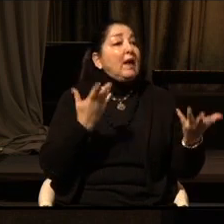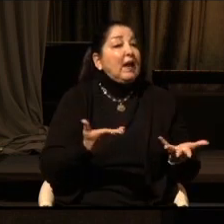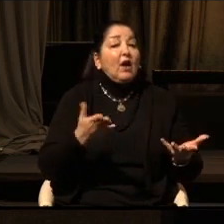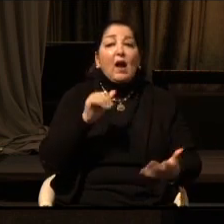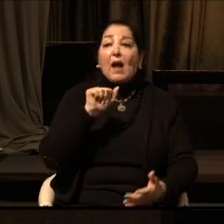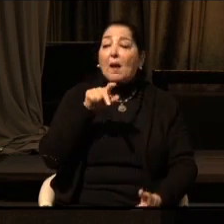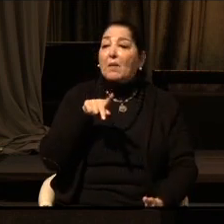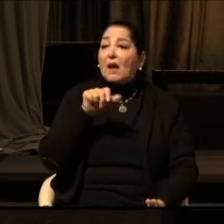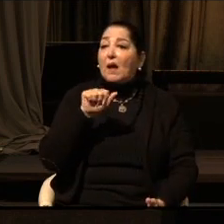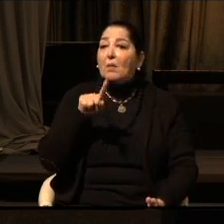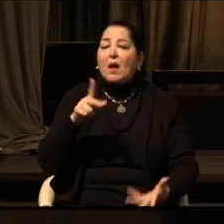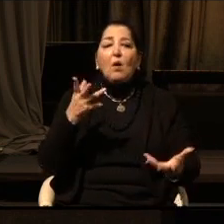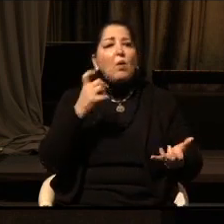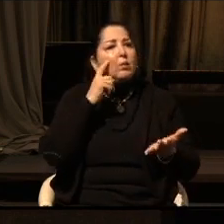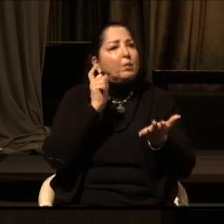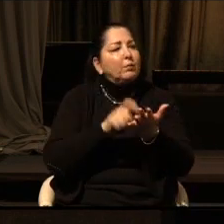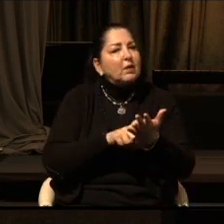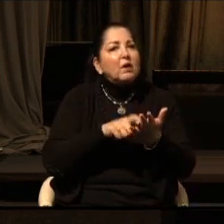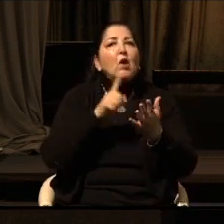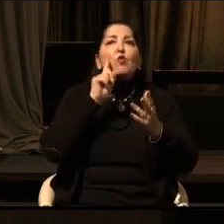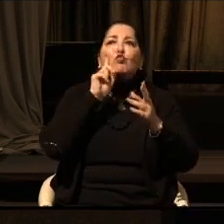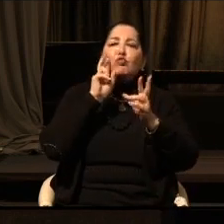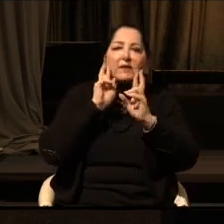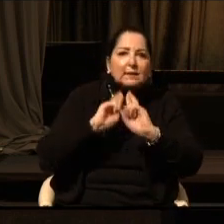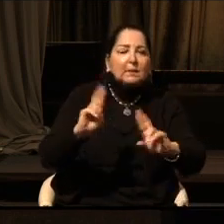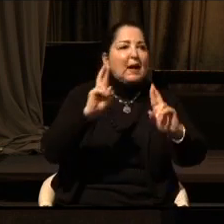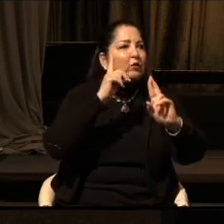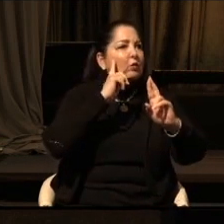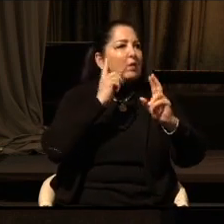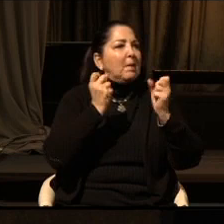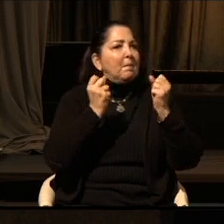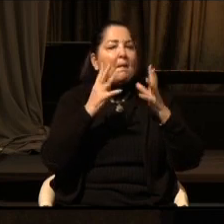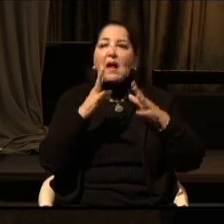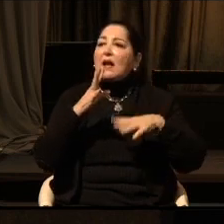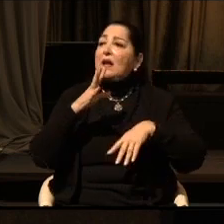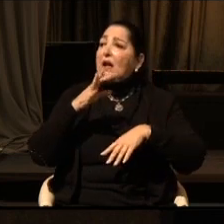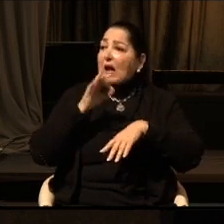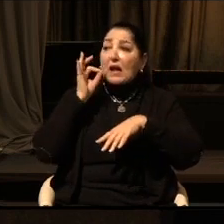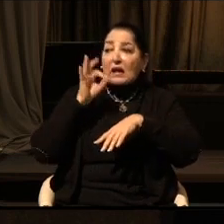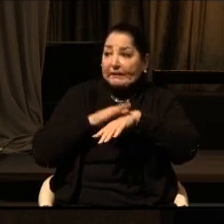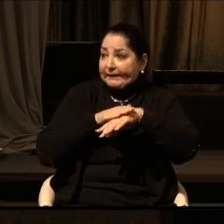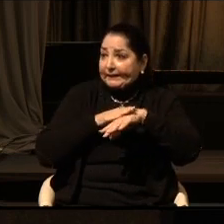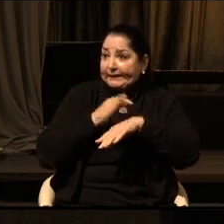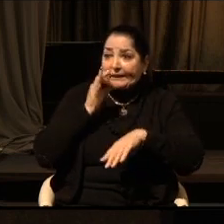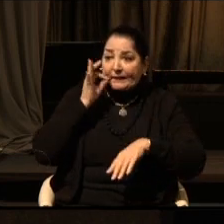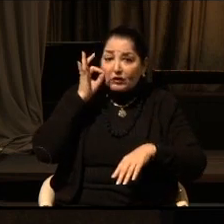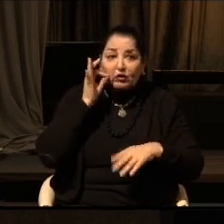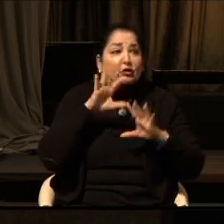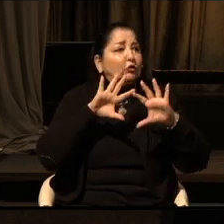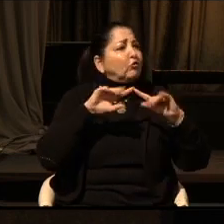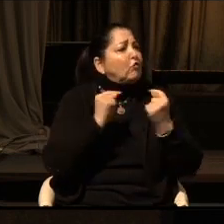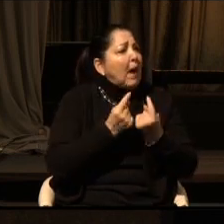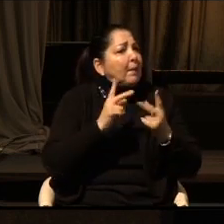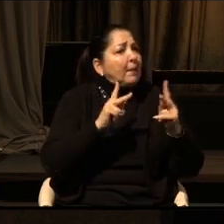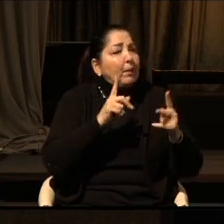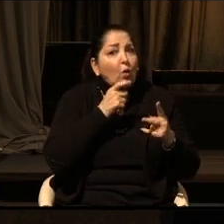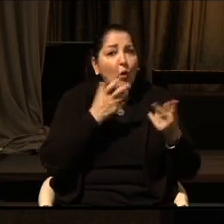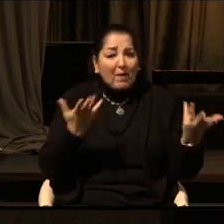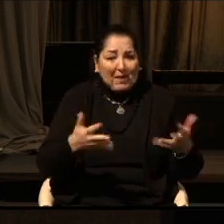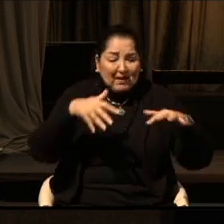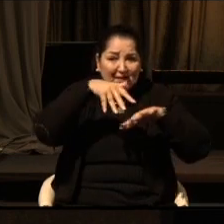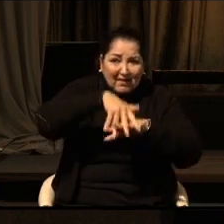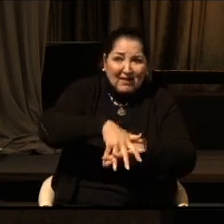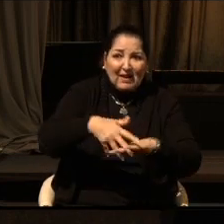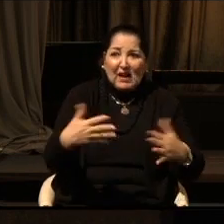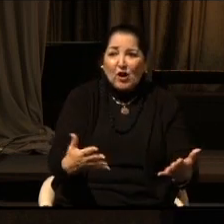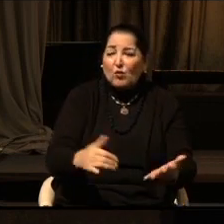indigenous tribes of New York whose ancestors have been here in memorial for so long. We acknowledge